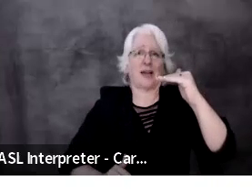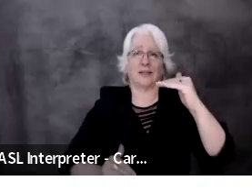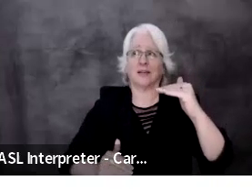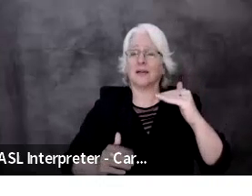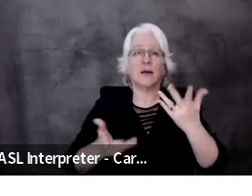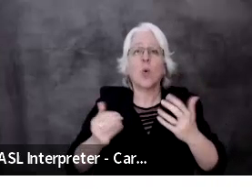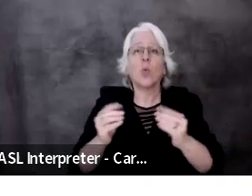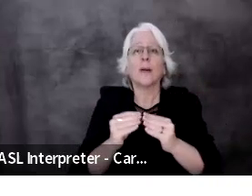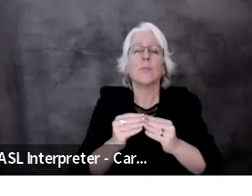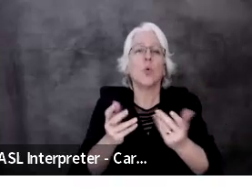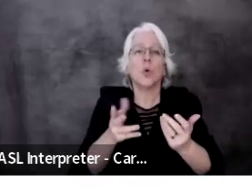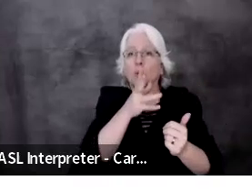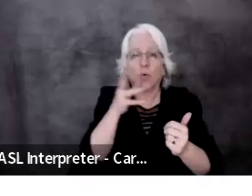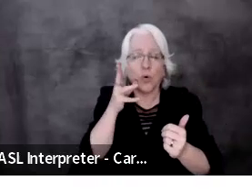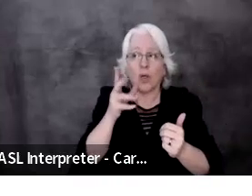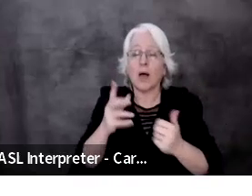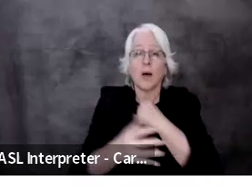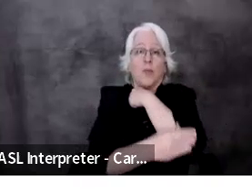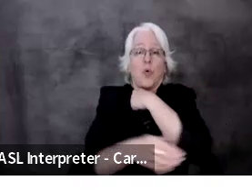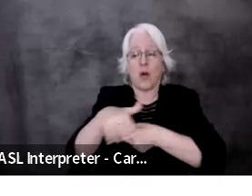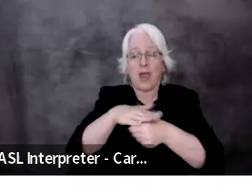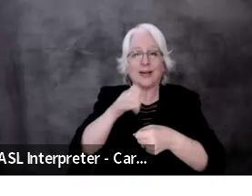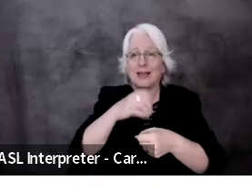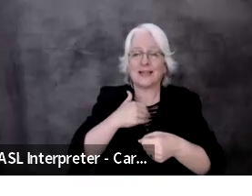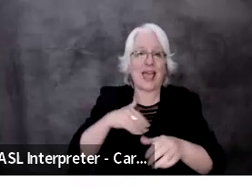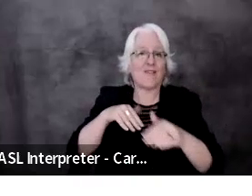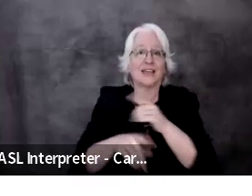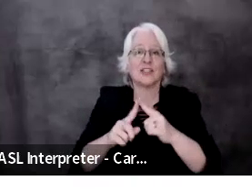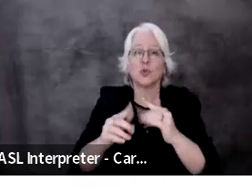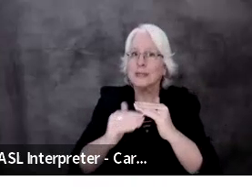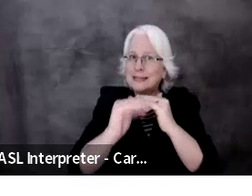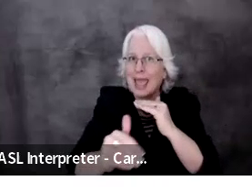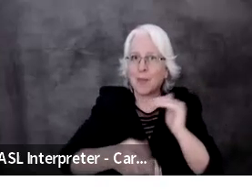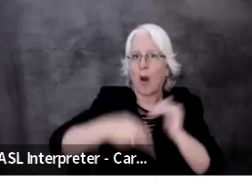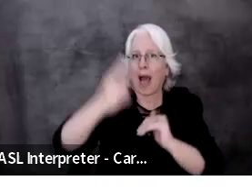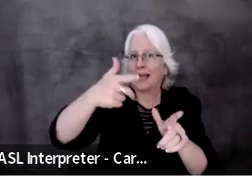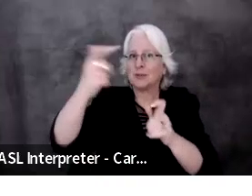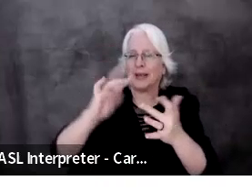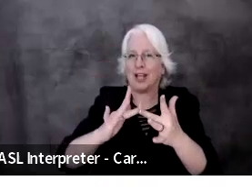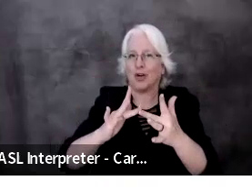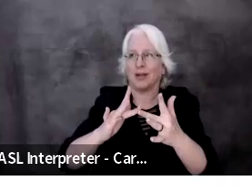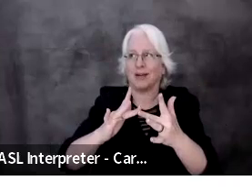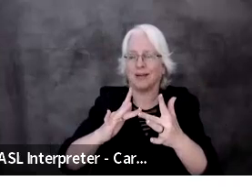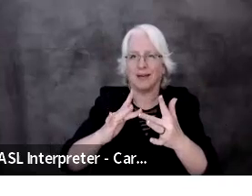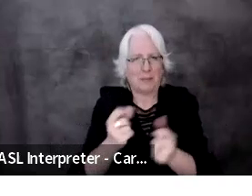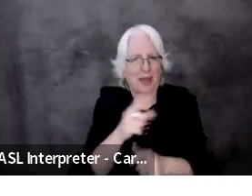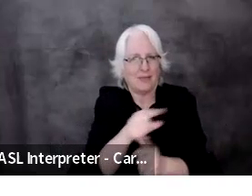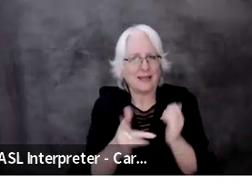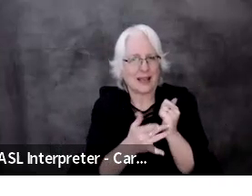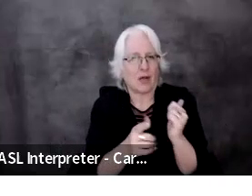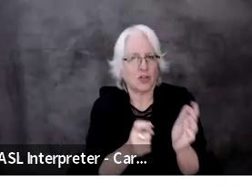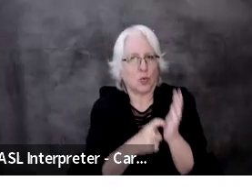and poorer areas do not have access to stable, high-speed internet, which many of these tools and technologies